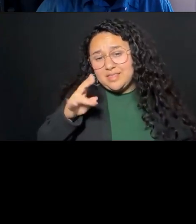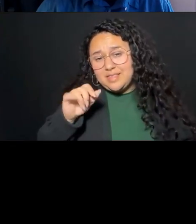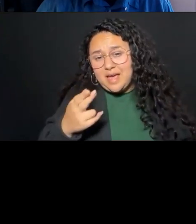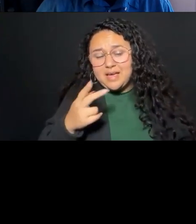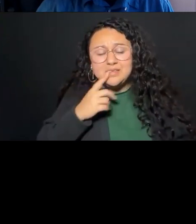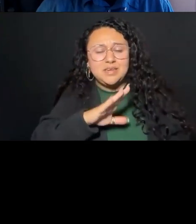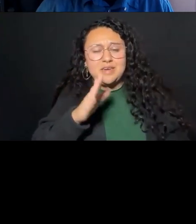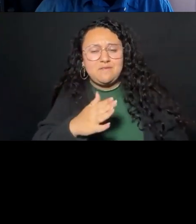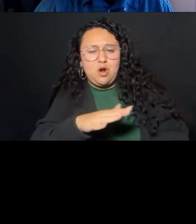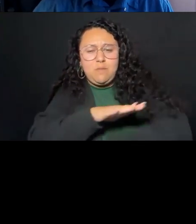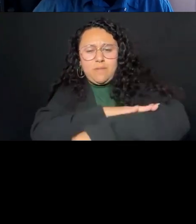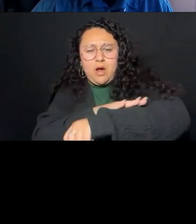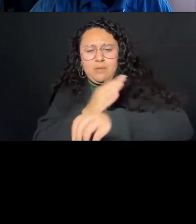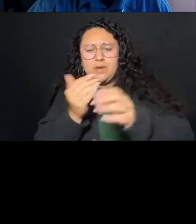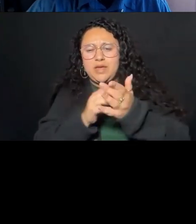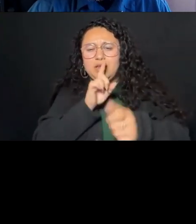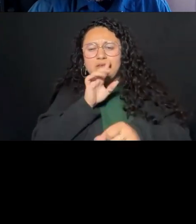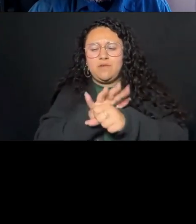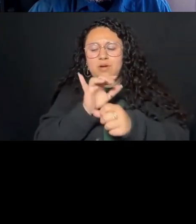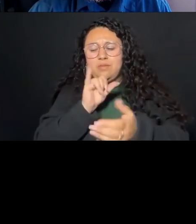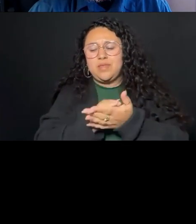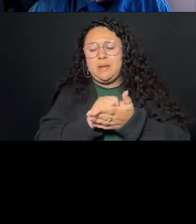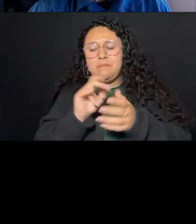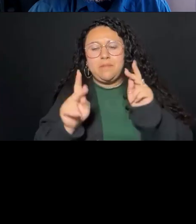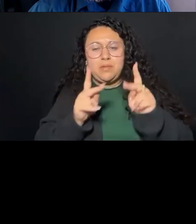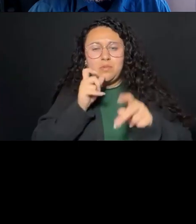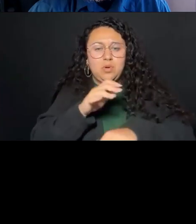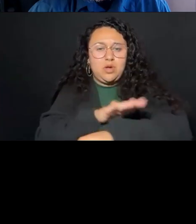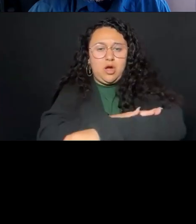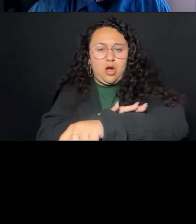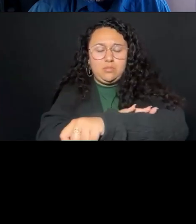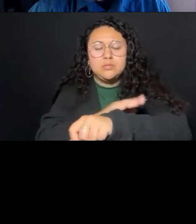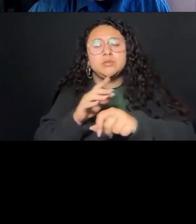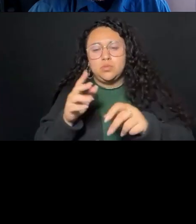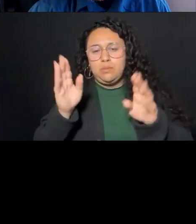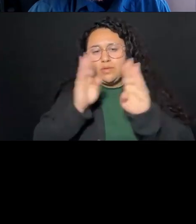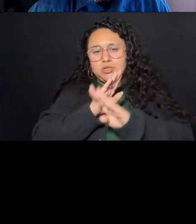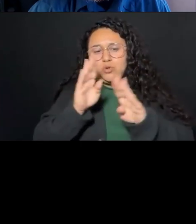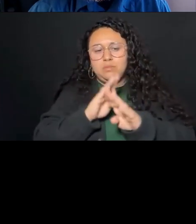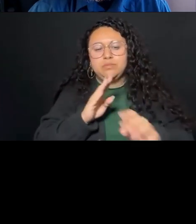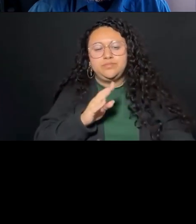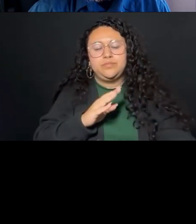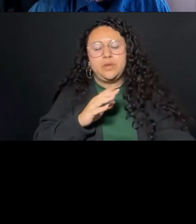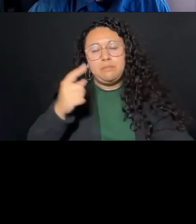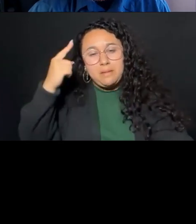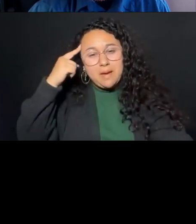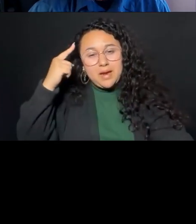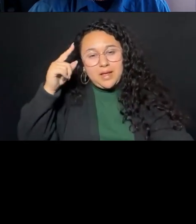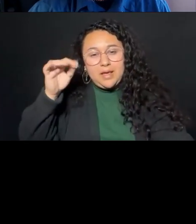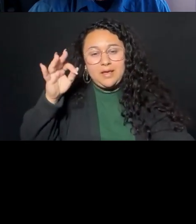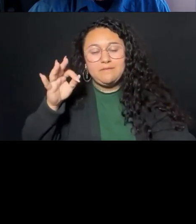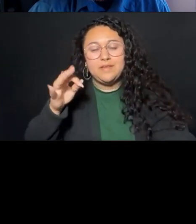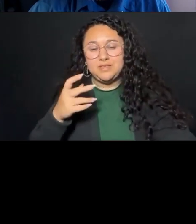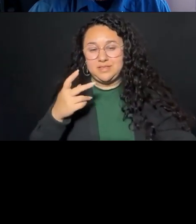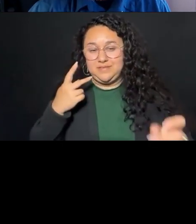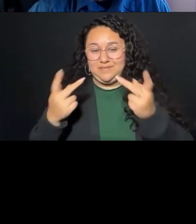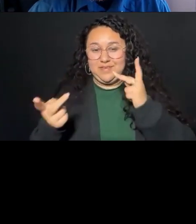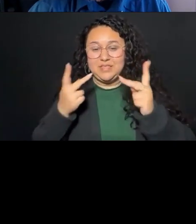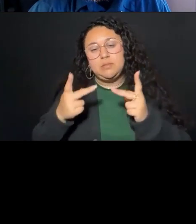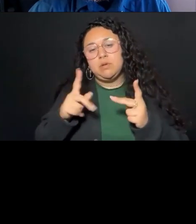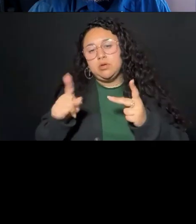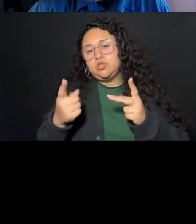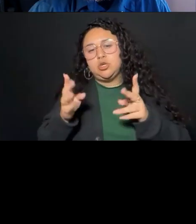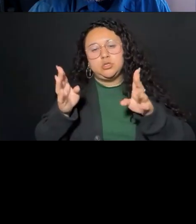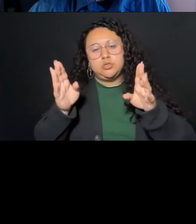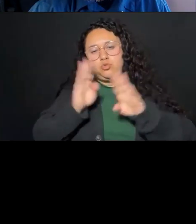again. This only confirms that like people who cut their arms like get in trouble. Because like in my mind, like if you cut anything that was like visible, then you would just